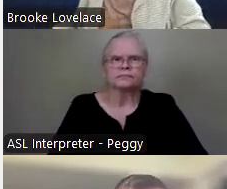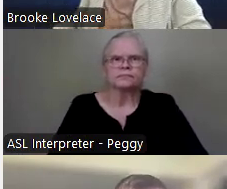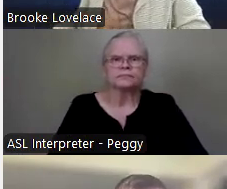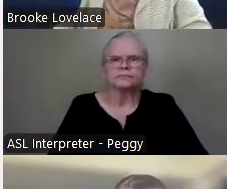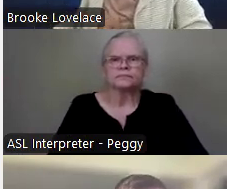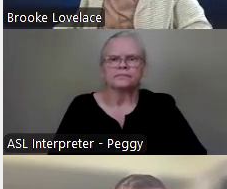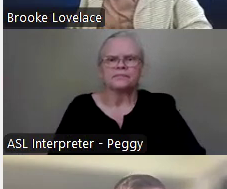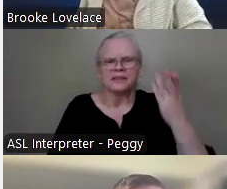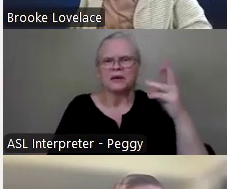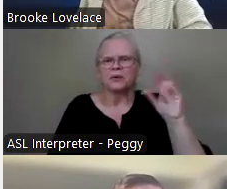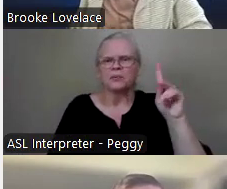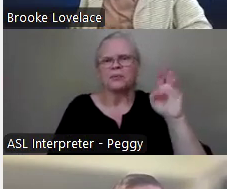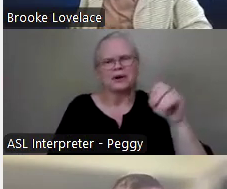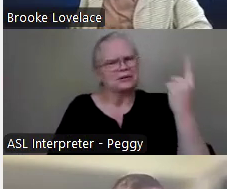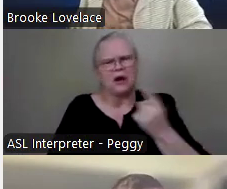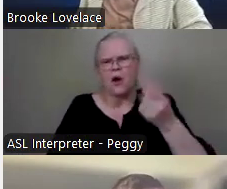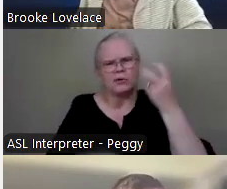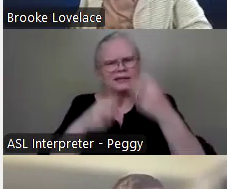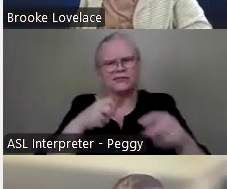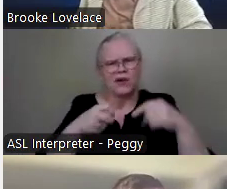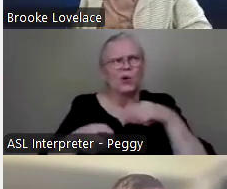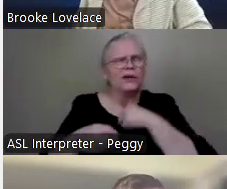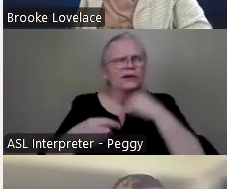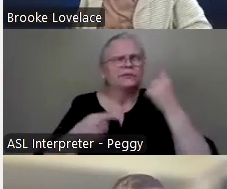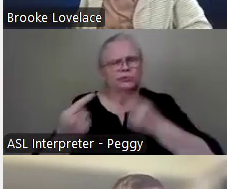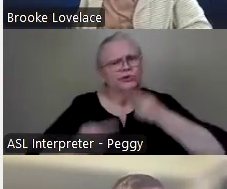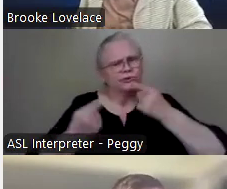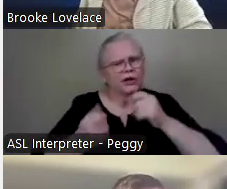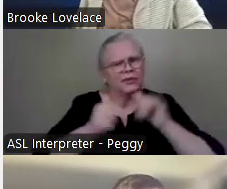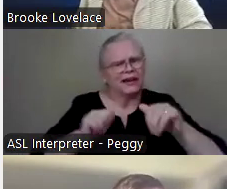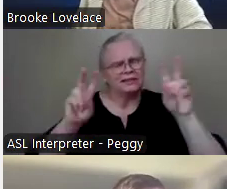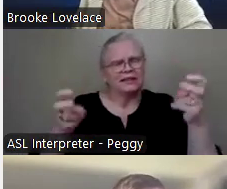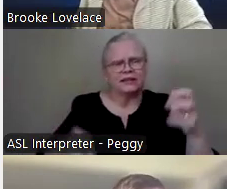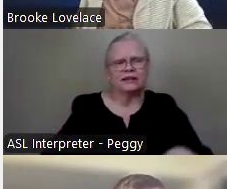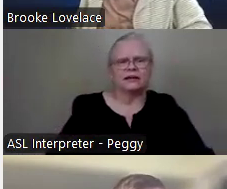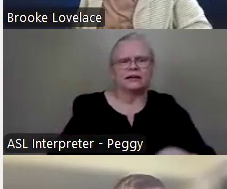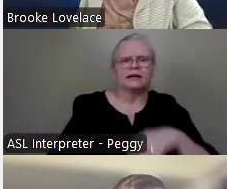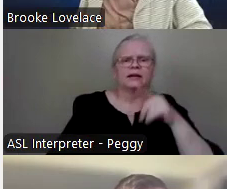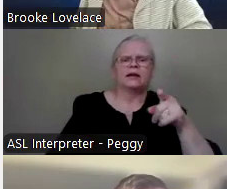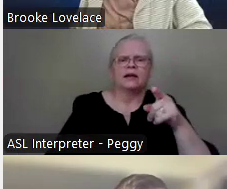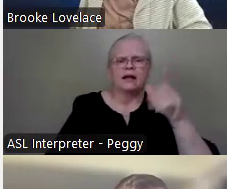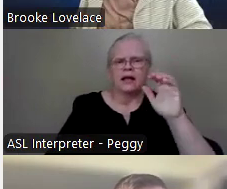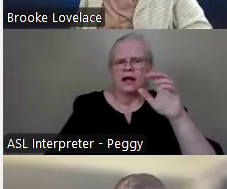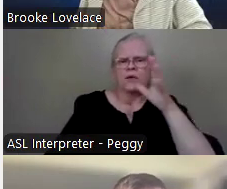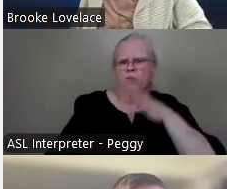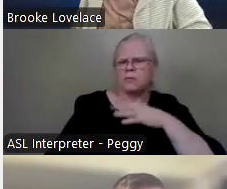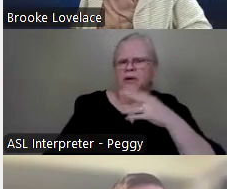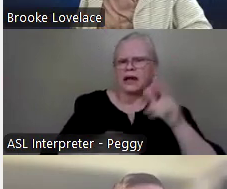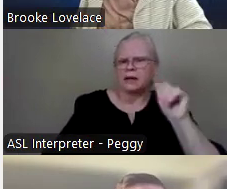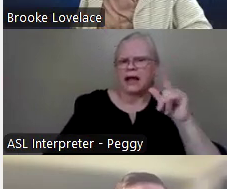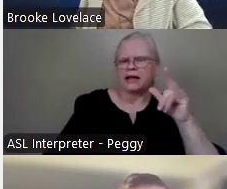This is always a tough one because we struggle with it too. You could always do a social media campaign.